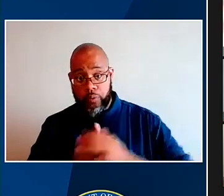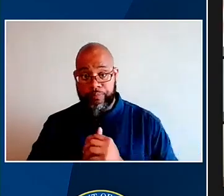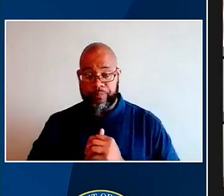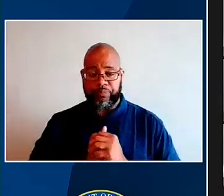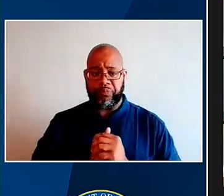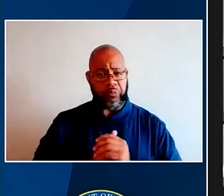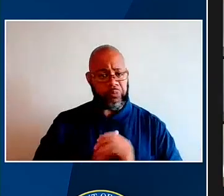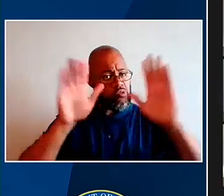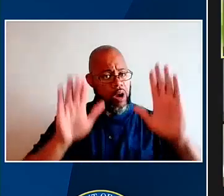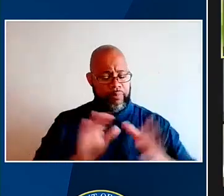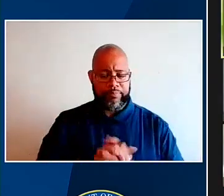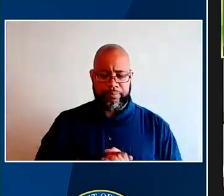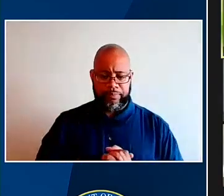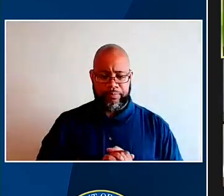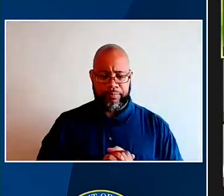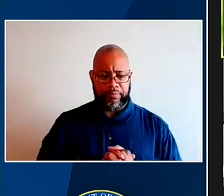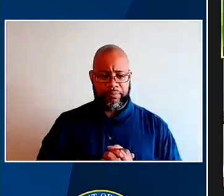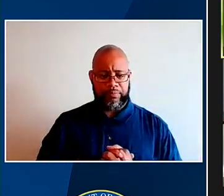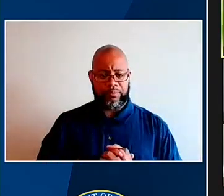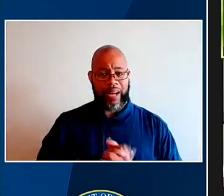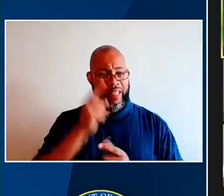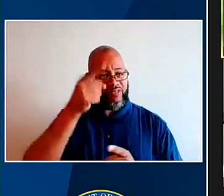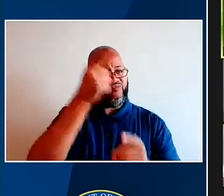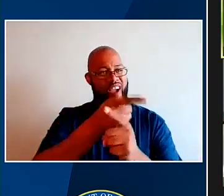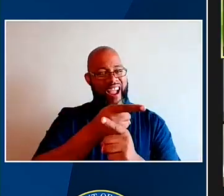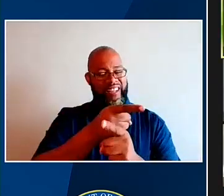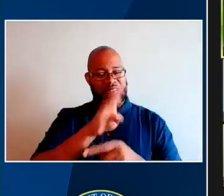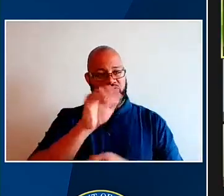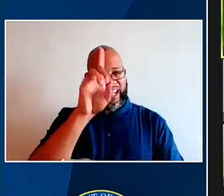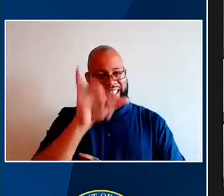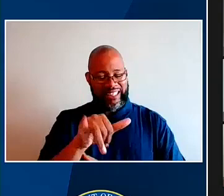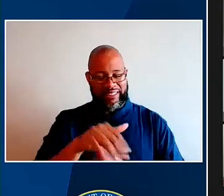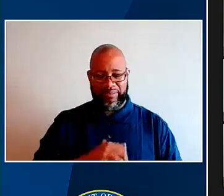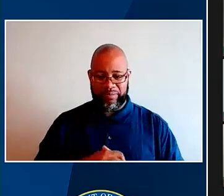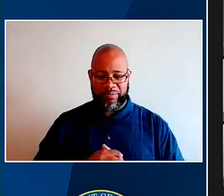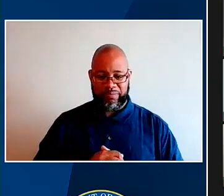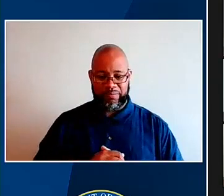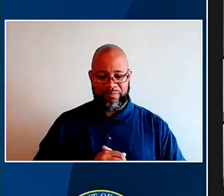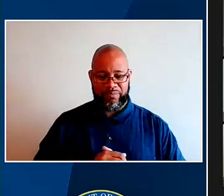Great. I think you're right, Brady. Cool.